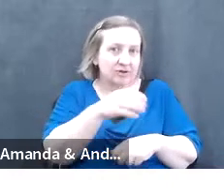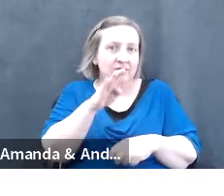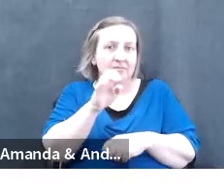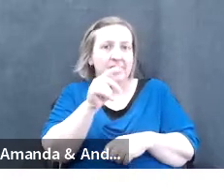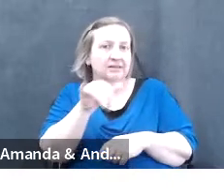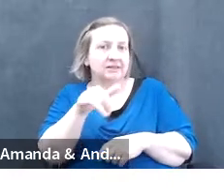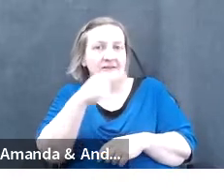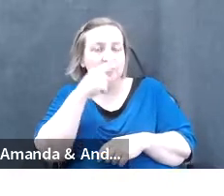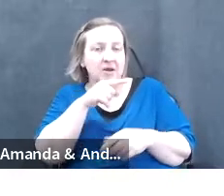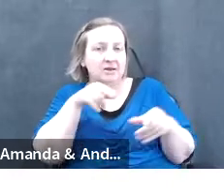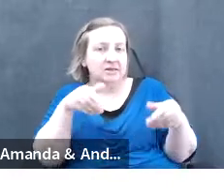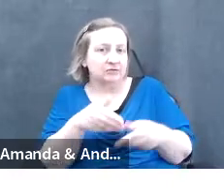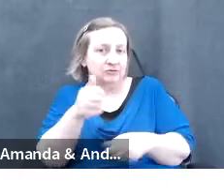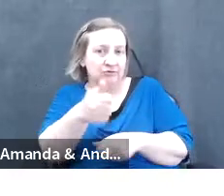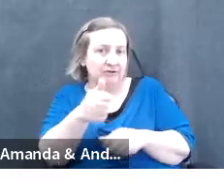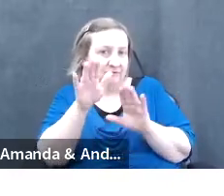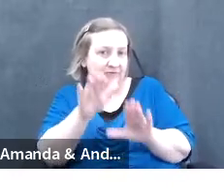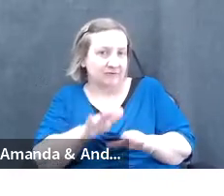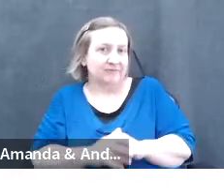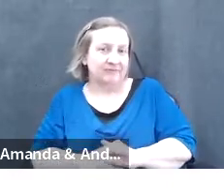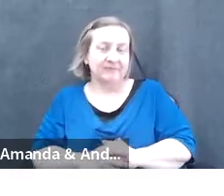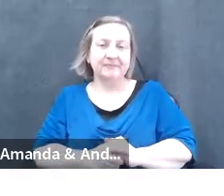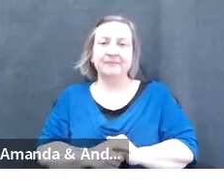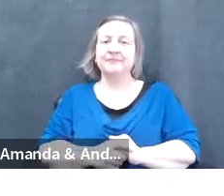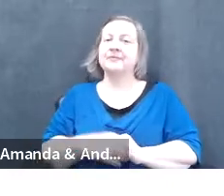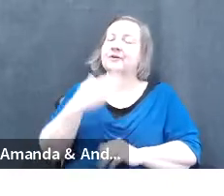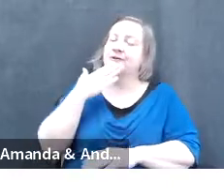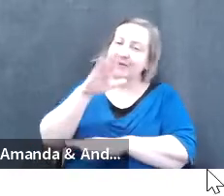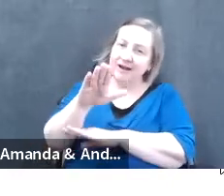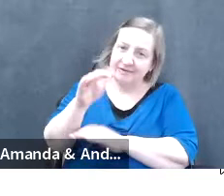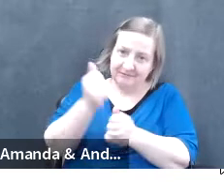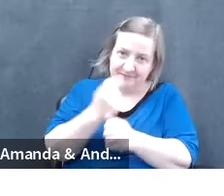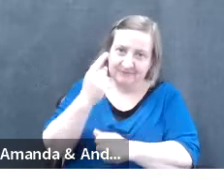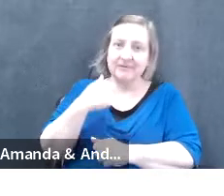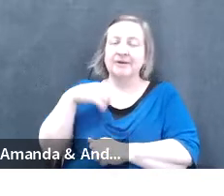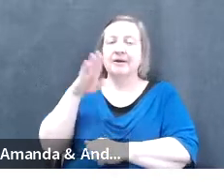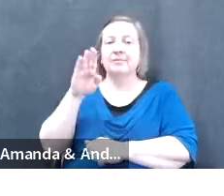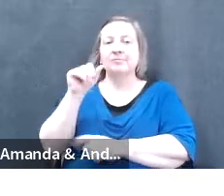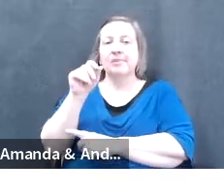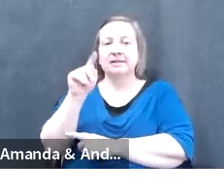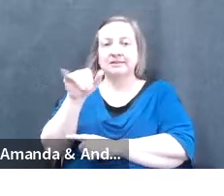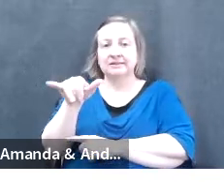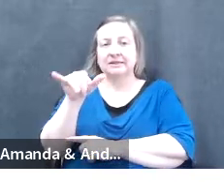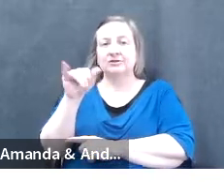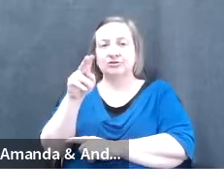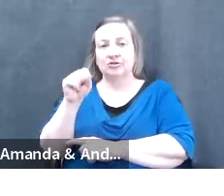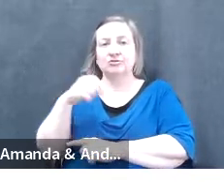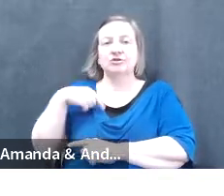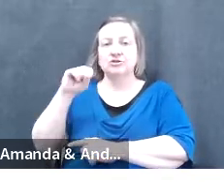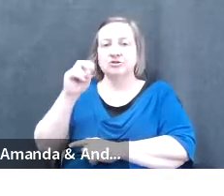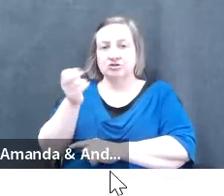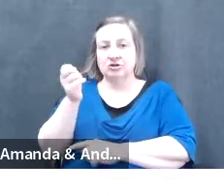just briefly introduce yourself as well, that would be great. Good afternoon, everyone. Betsy Jones, she, her pronouns.